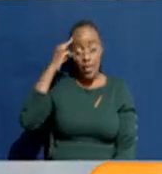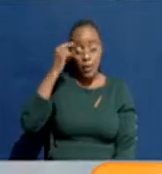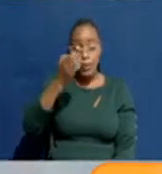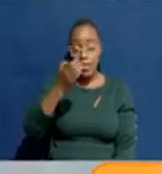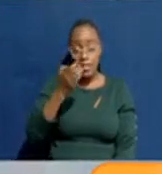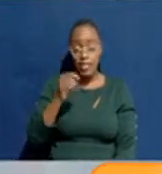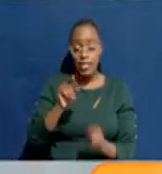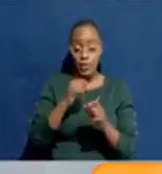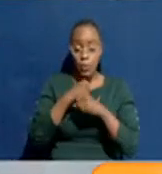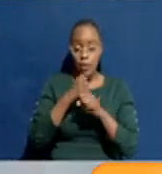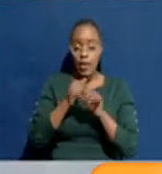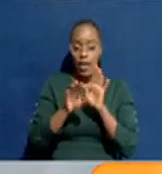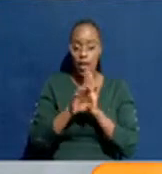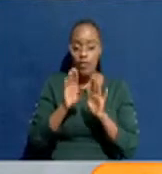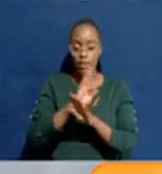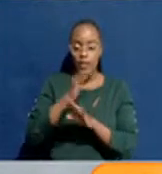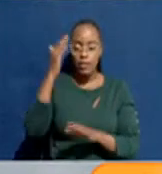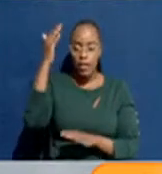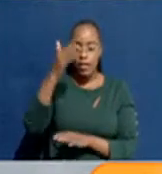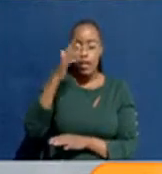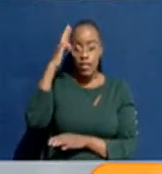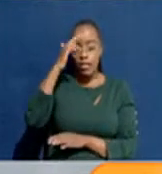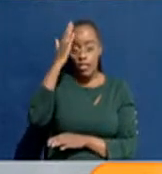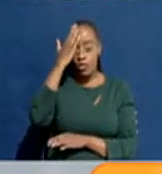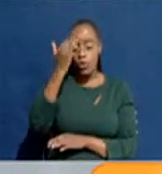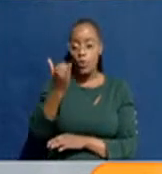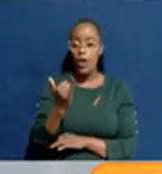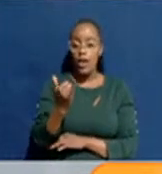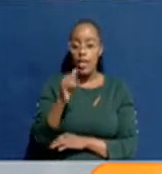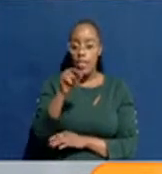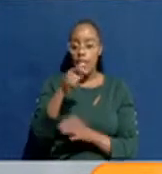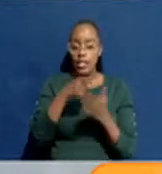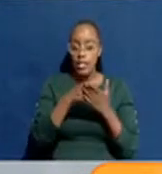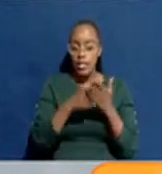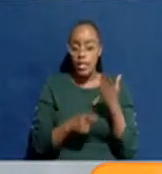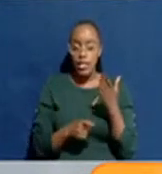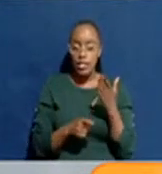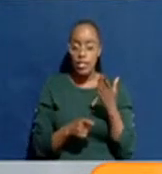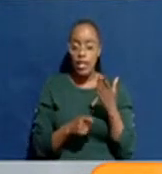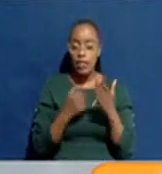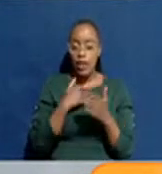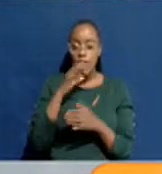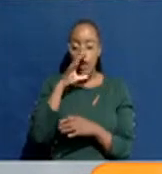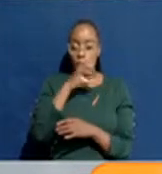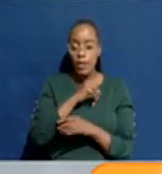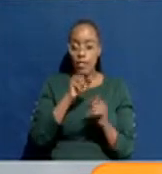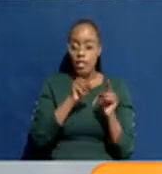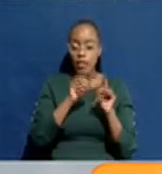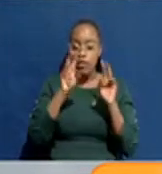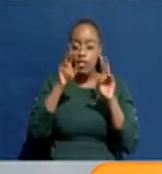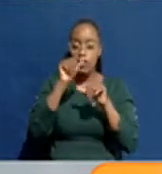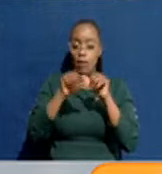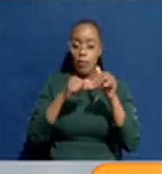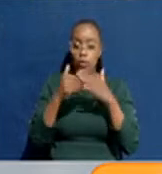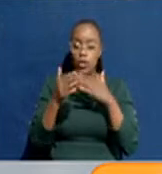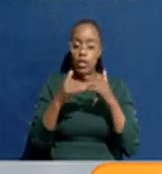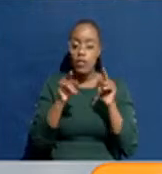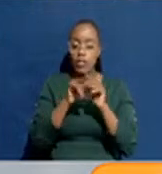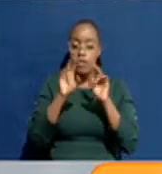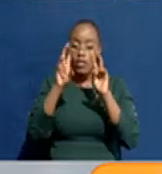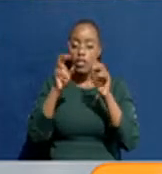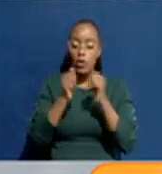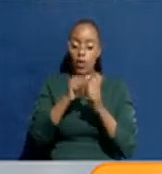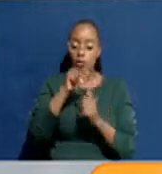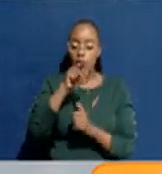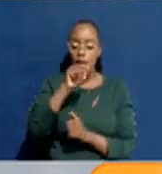things straight. So. Mm. The reason why this tax has an issue, and I can come even to the issue around what we have issues with the payee